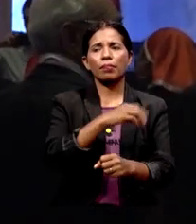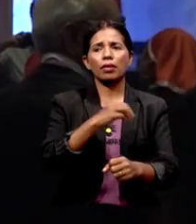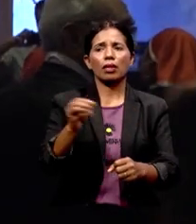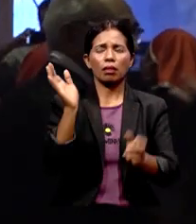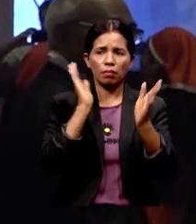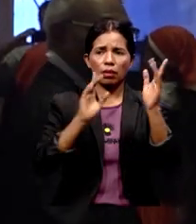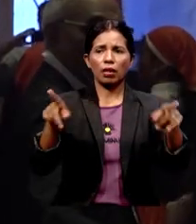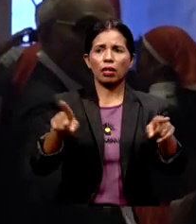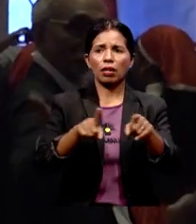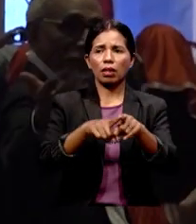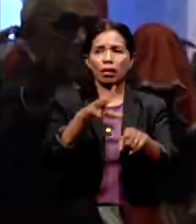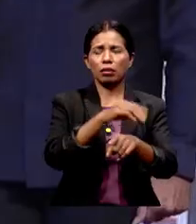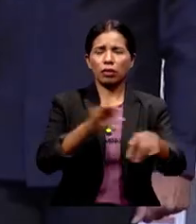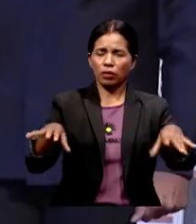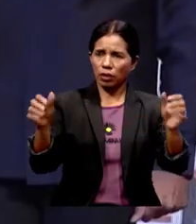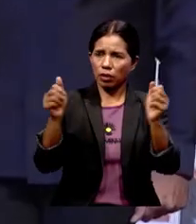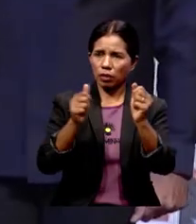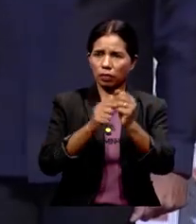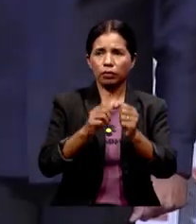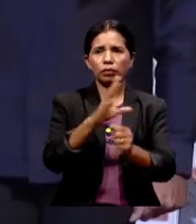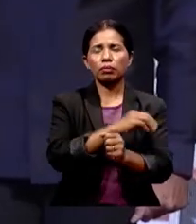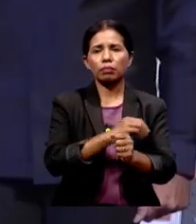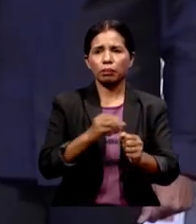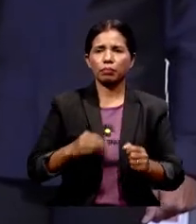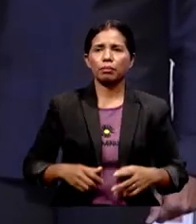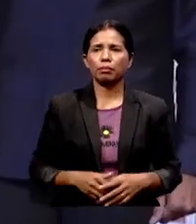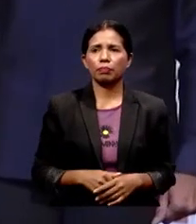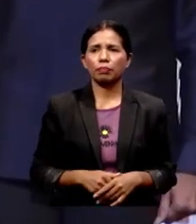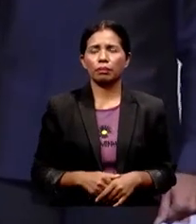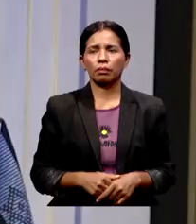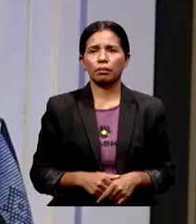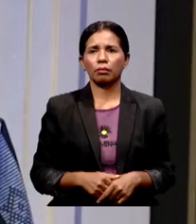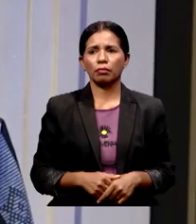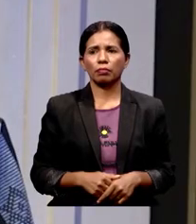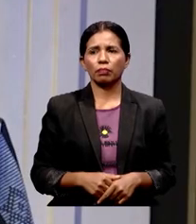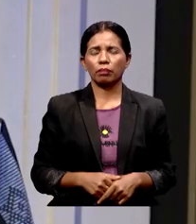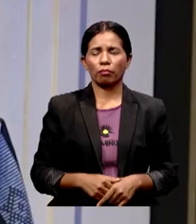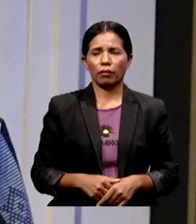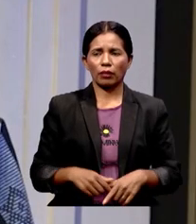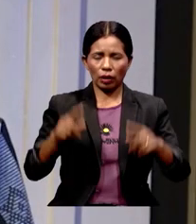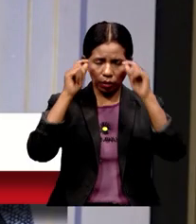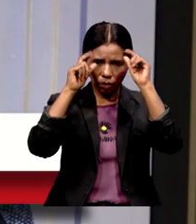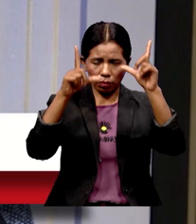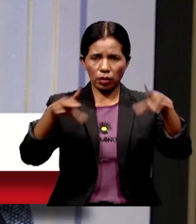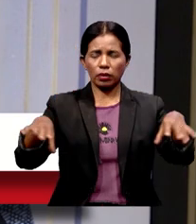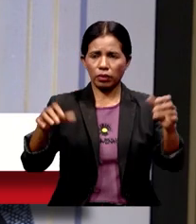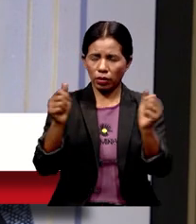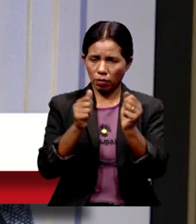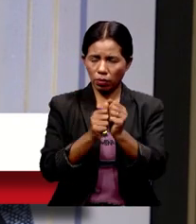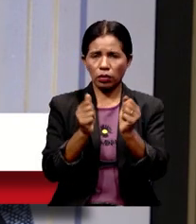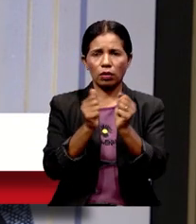nebe metin ho dibuka kolaborasaun no integrasaun regional. In relation to Timor-Leste,